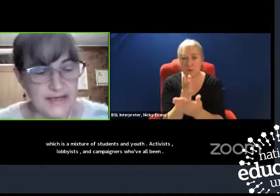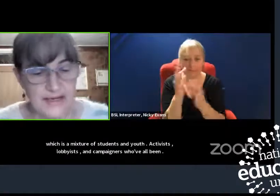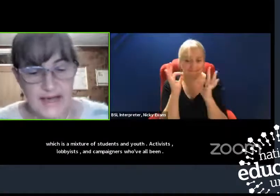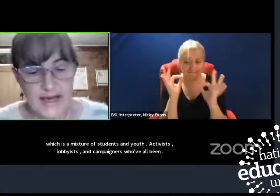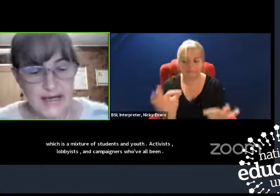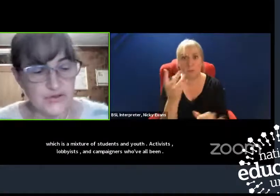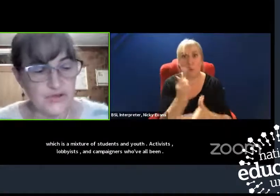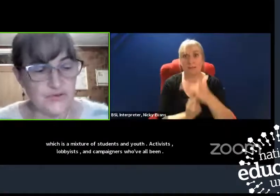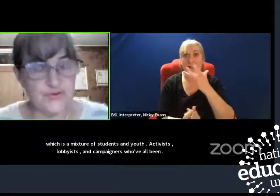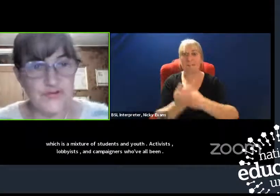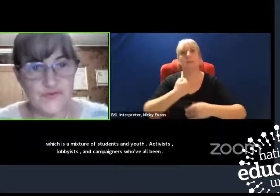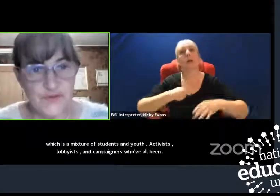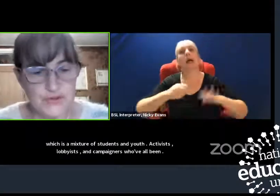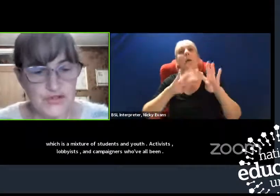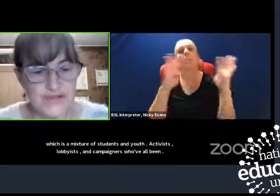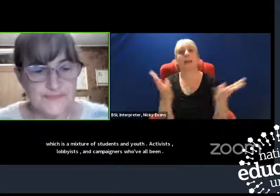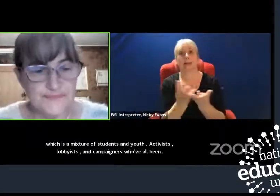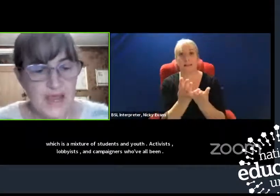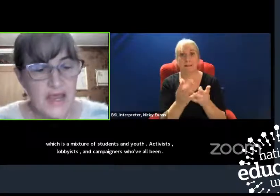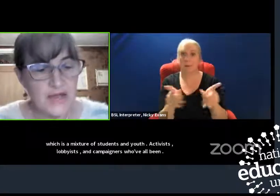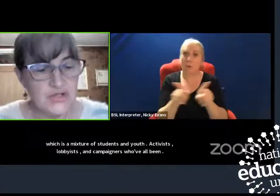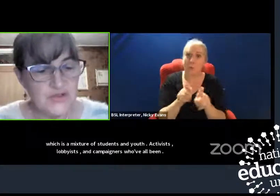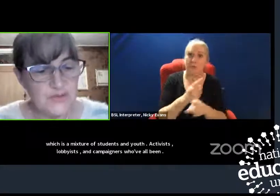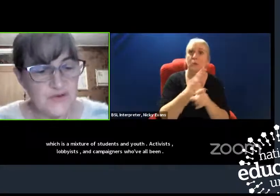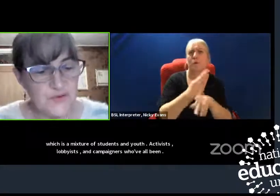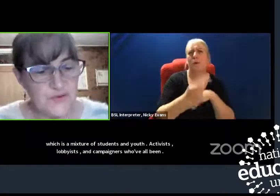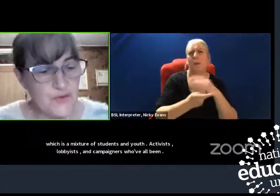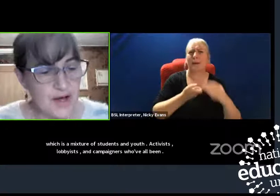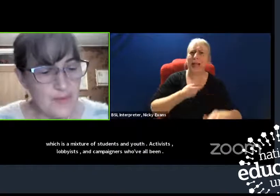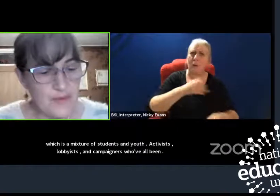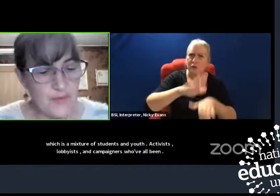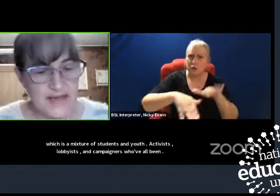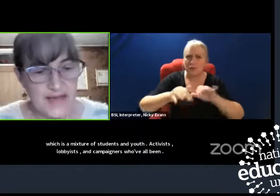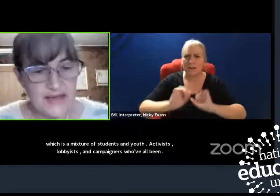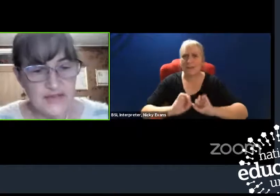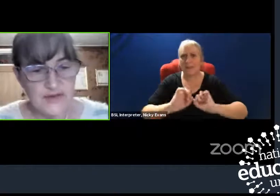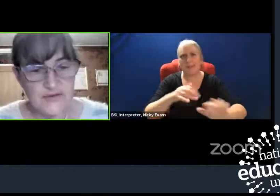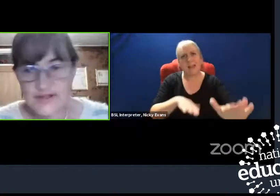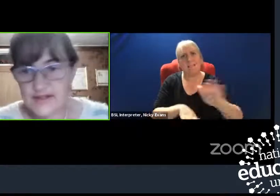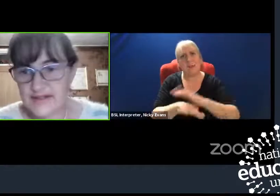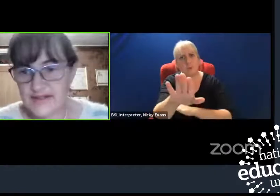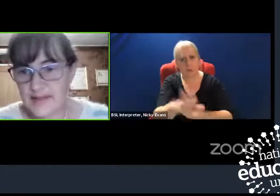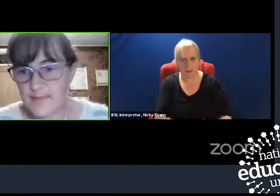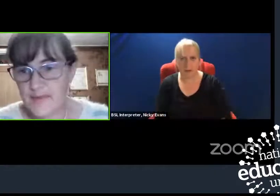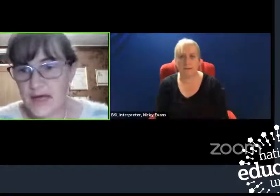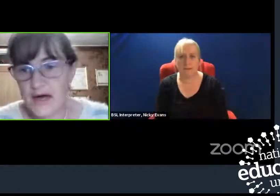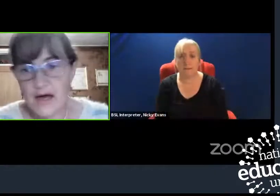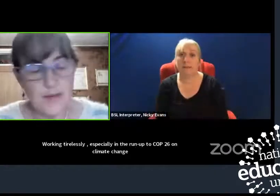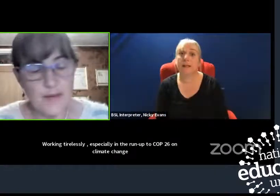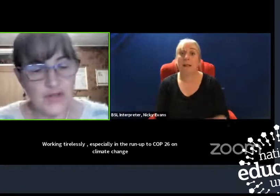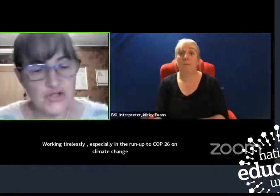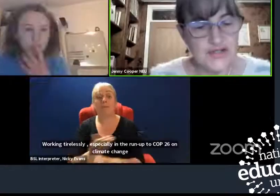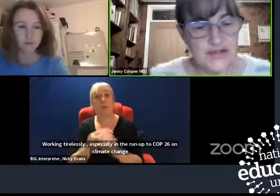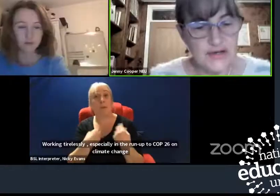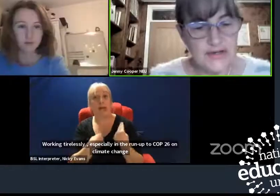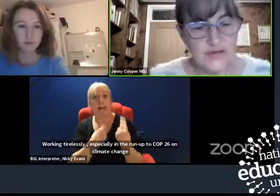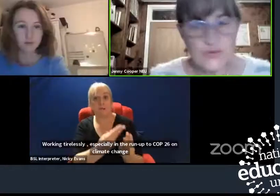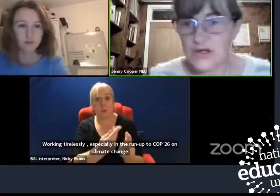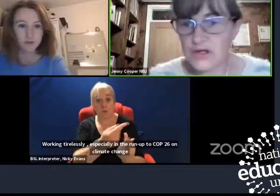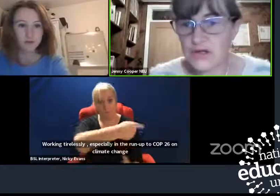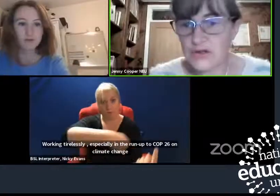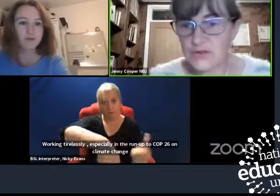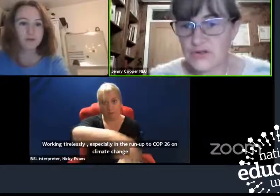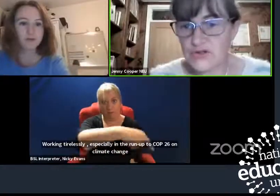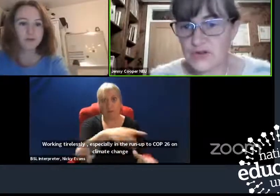our planet and our children's futures. Just before we hand over to them, I'd just like